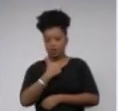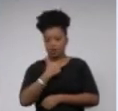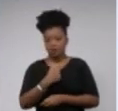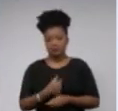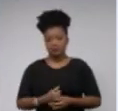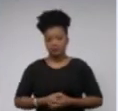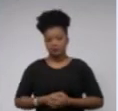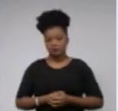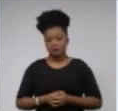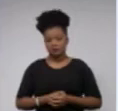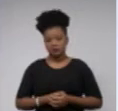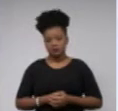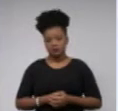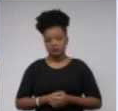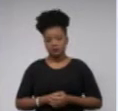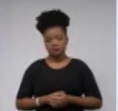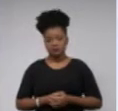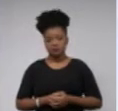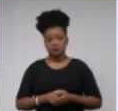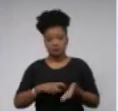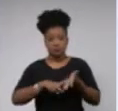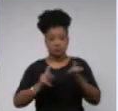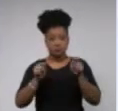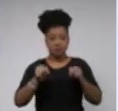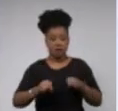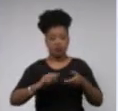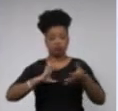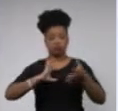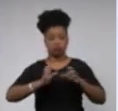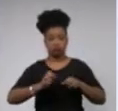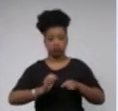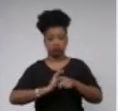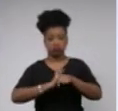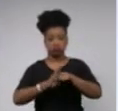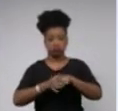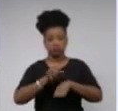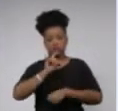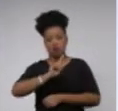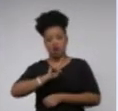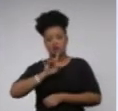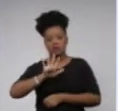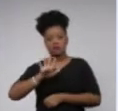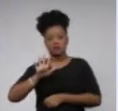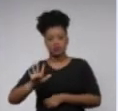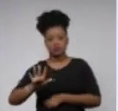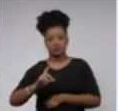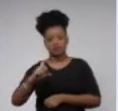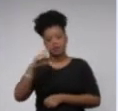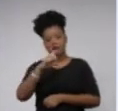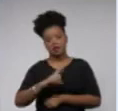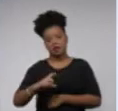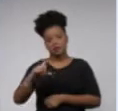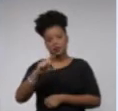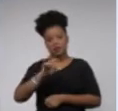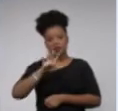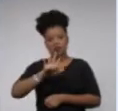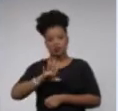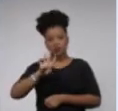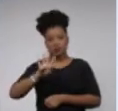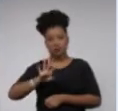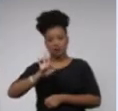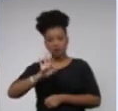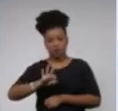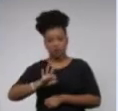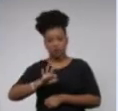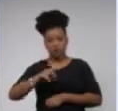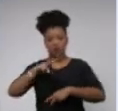Cuba 243, and so forth from every Cuban territory. The 40